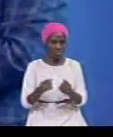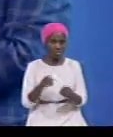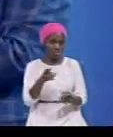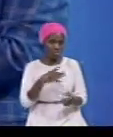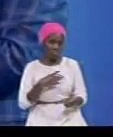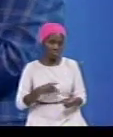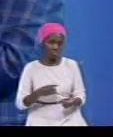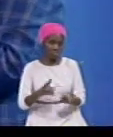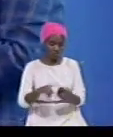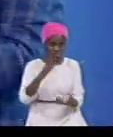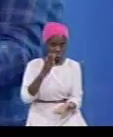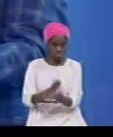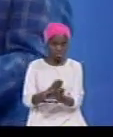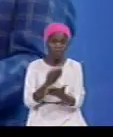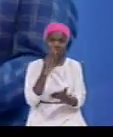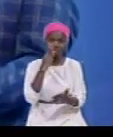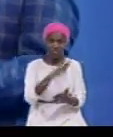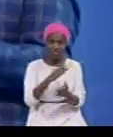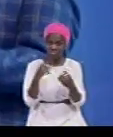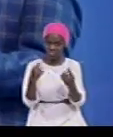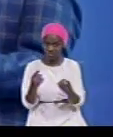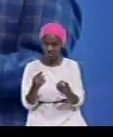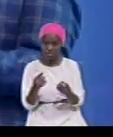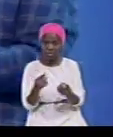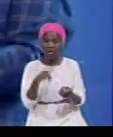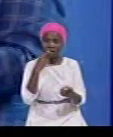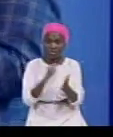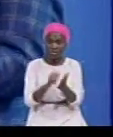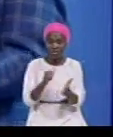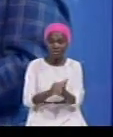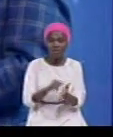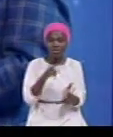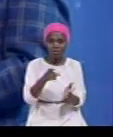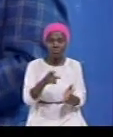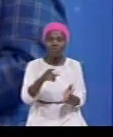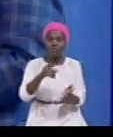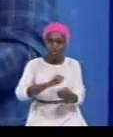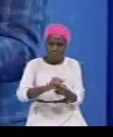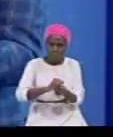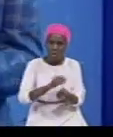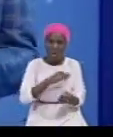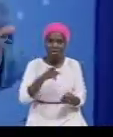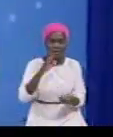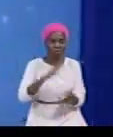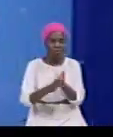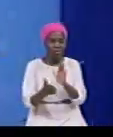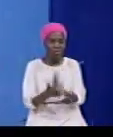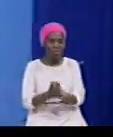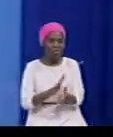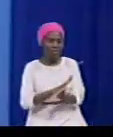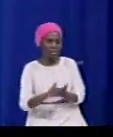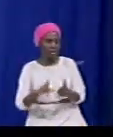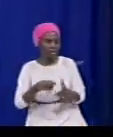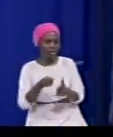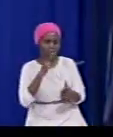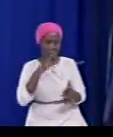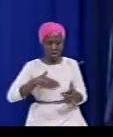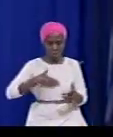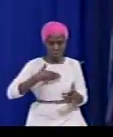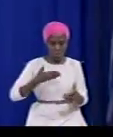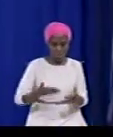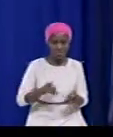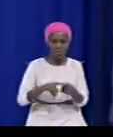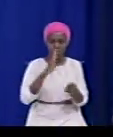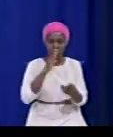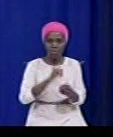you're willing, you stop doing evil. It says wash and thou shalt be clean, and you're willing and you wash, and then you're coming to the